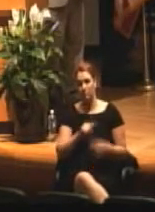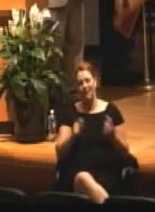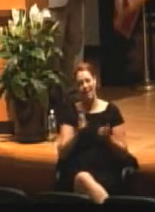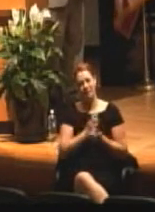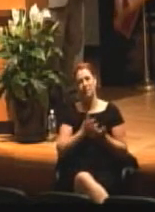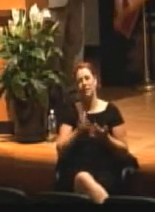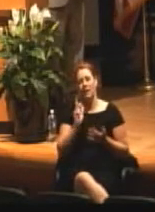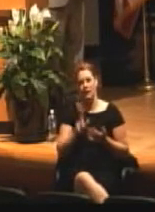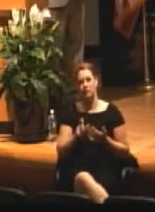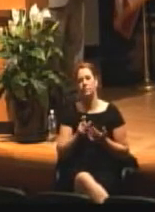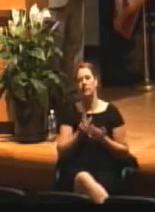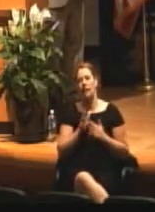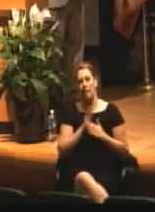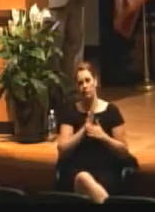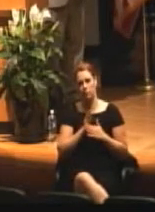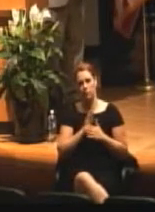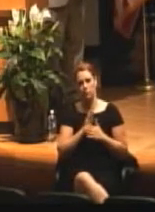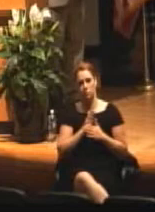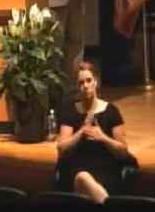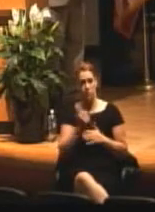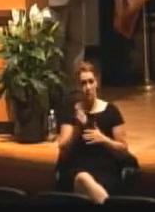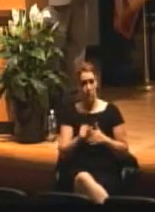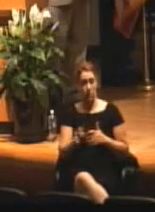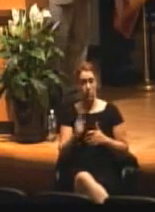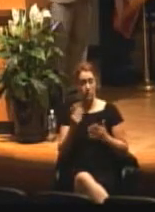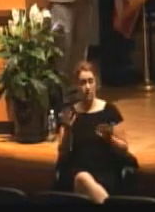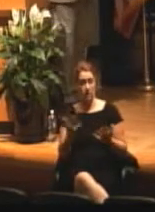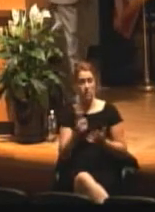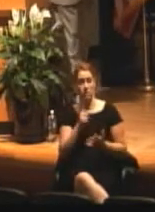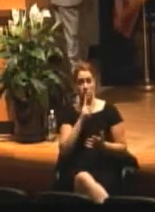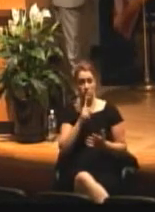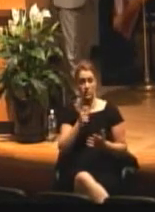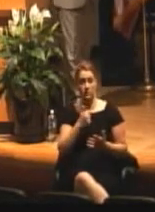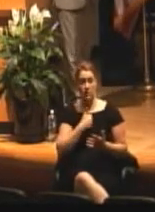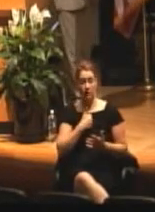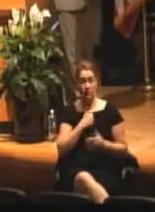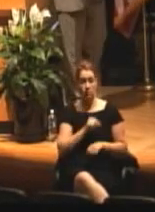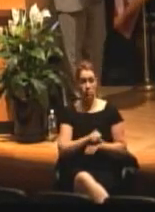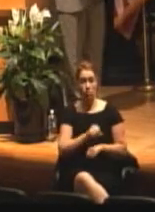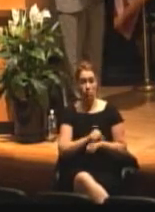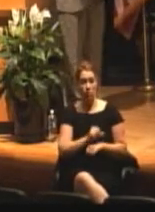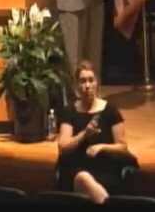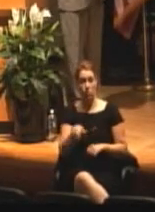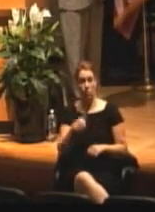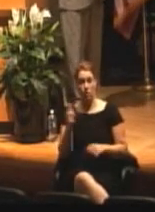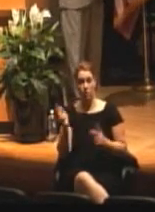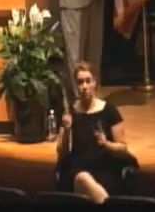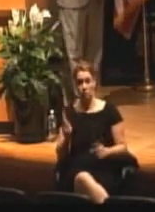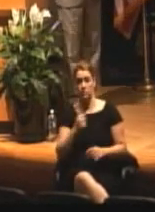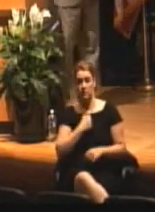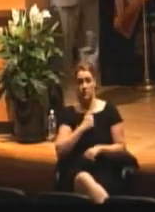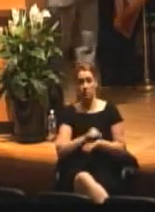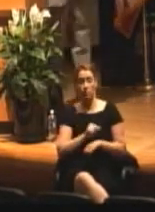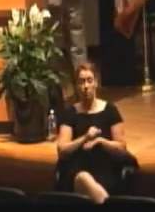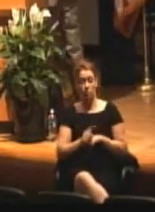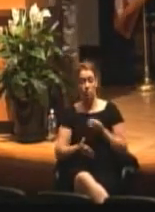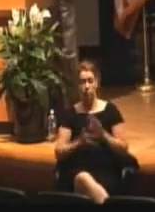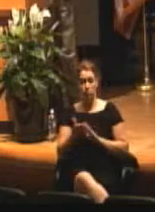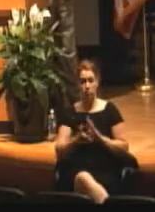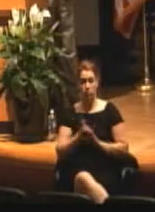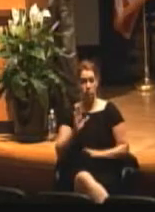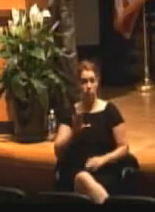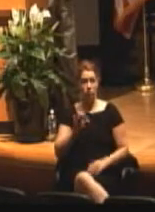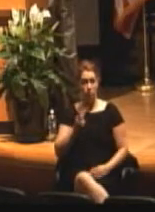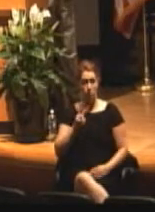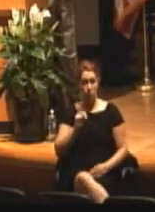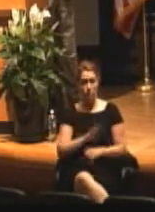that. Do you have anybody in here that either is self-employed or knows someone who's self-employed if they run their own business? A